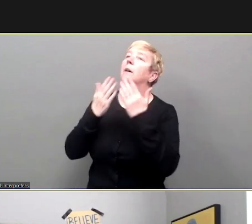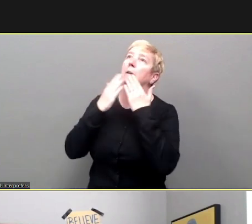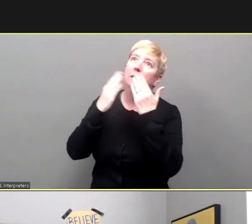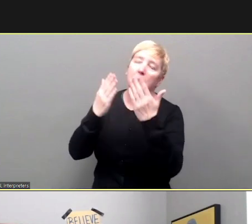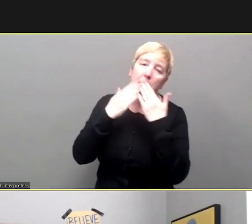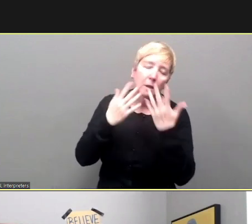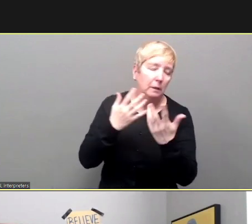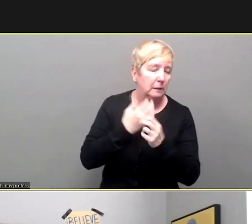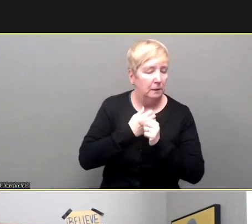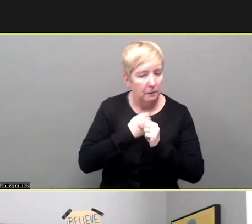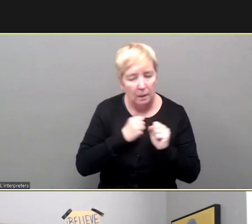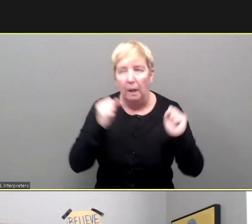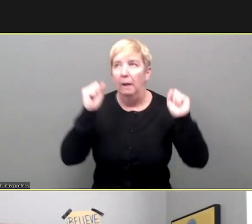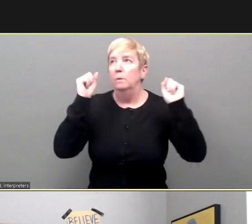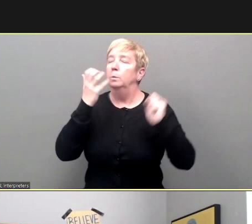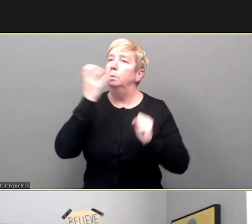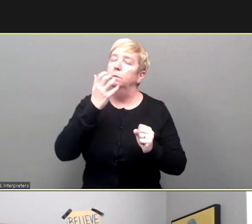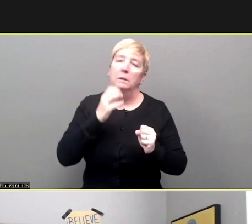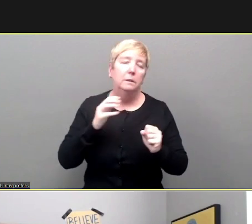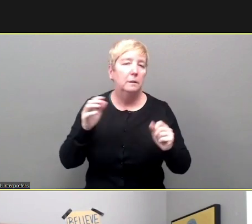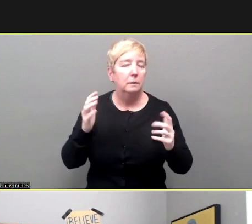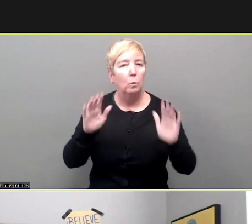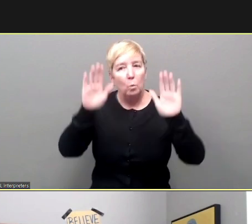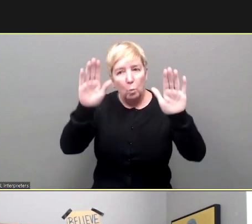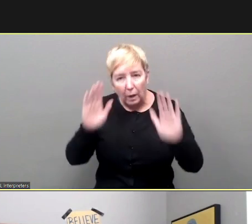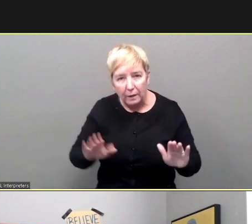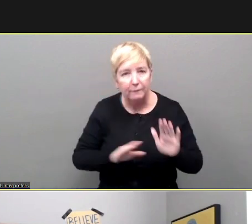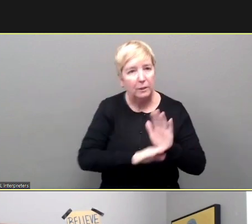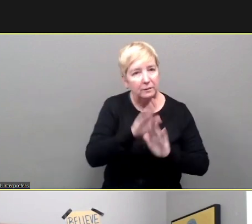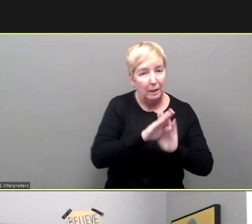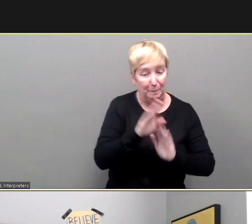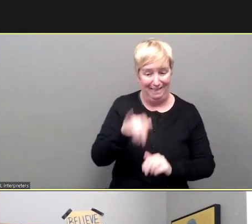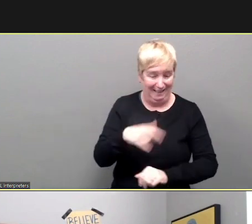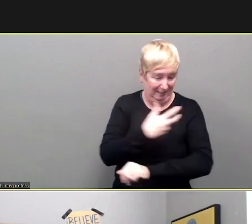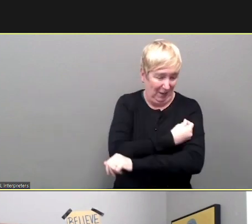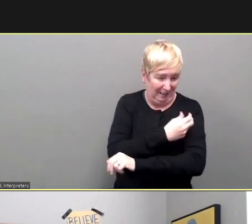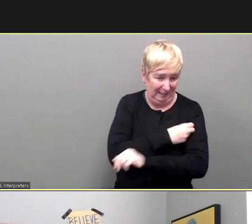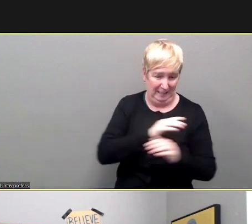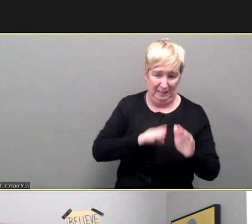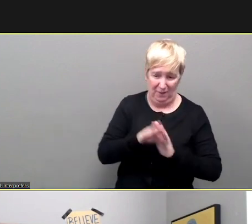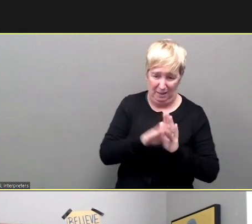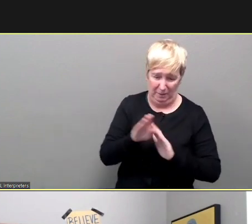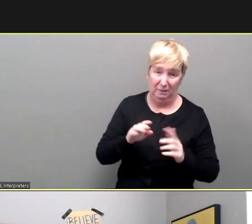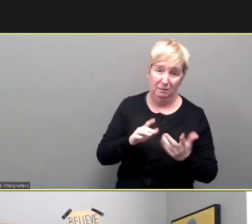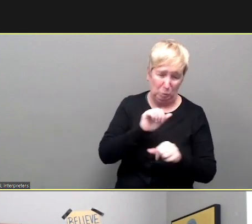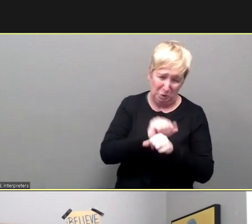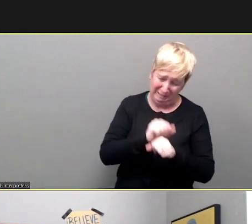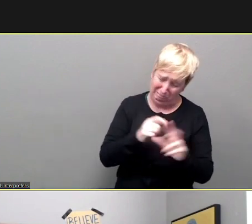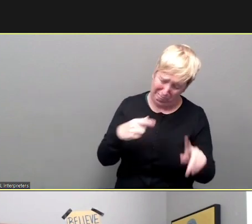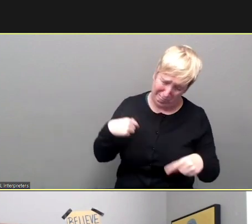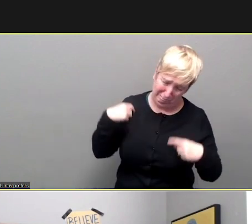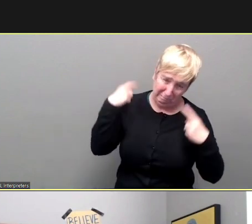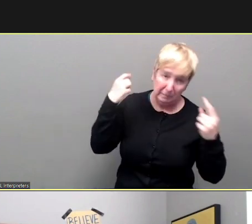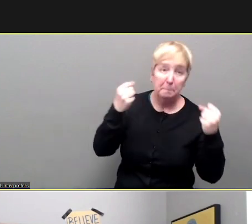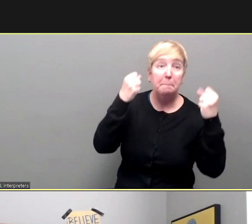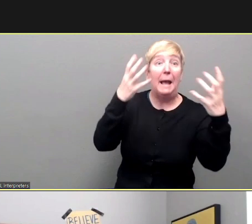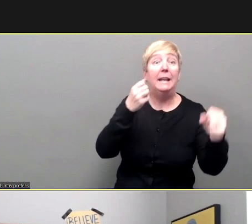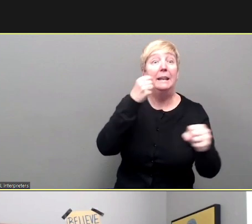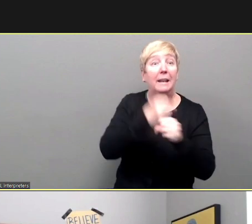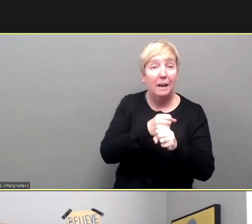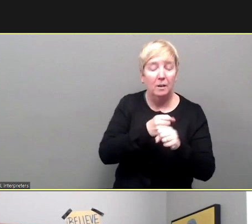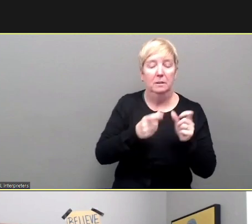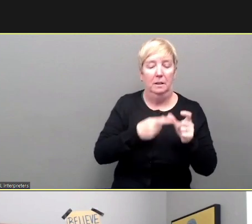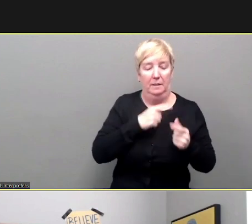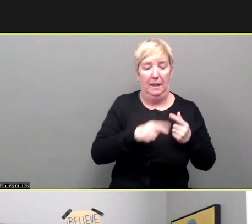amazing development, right? This vaccine technology had been in development for years. And then, you know, the